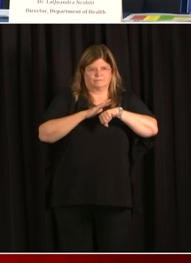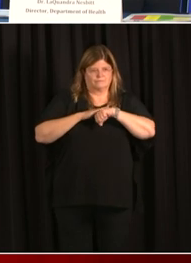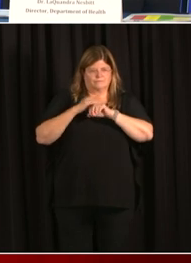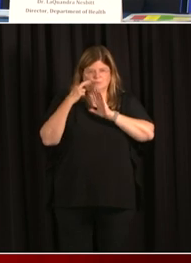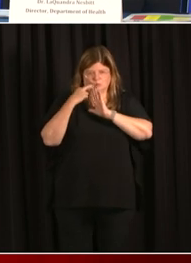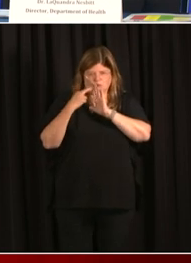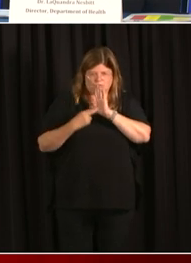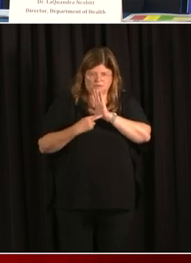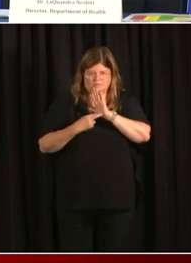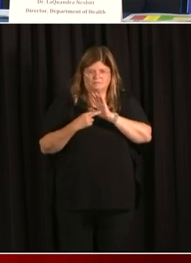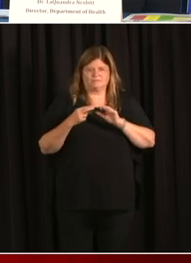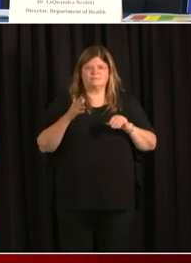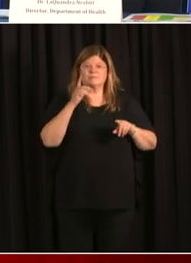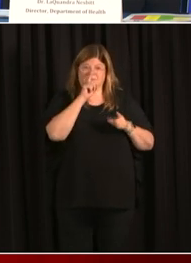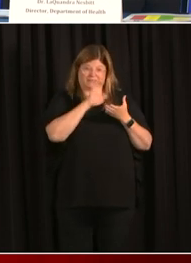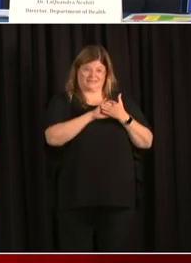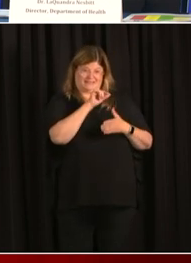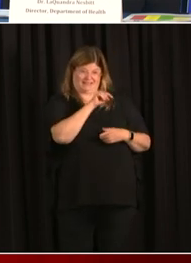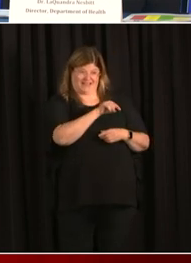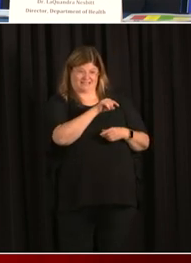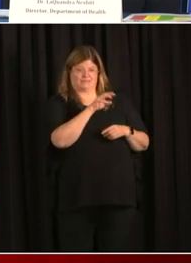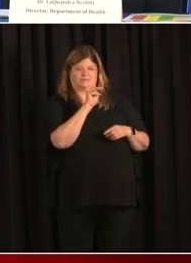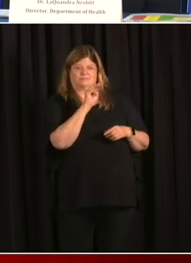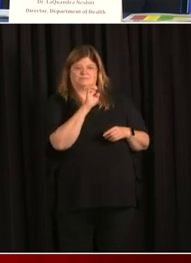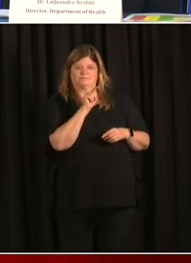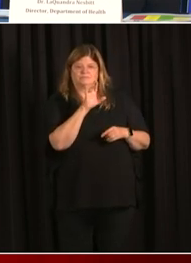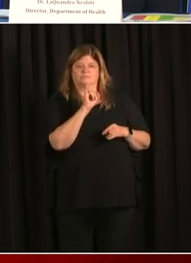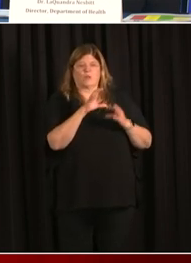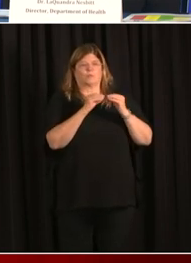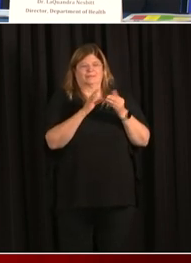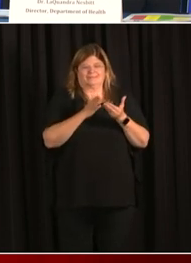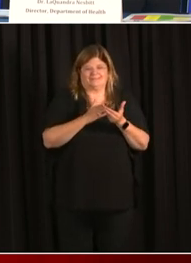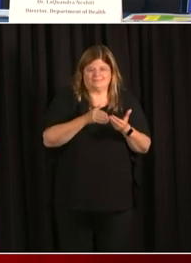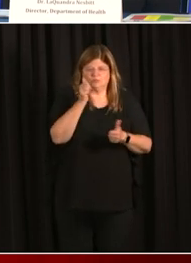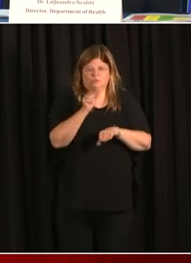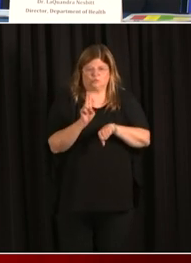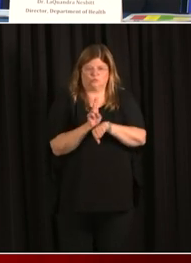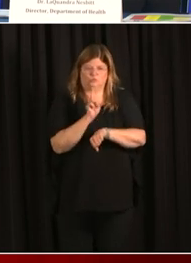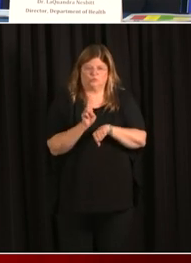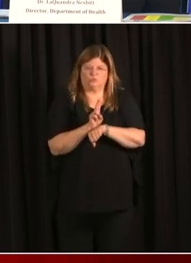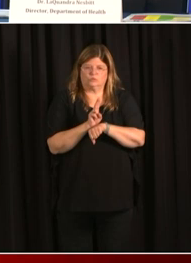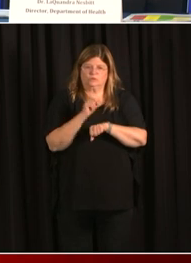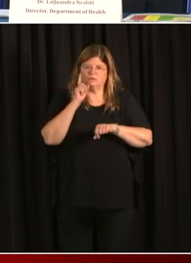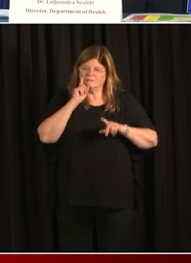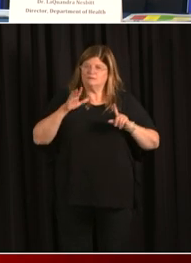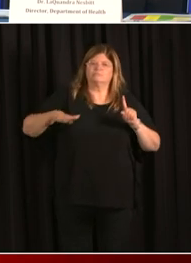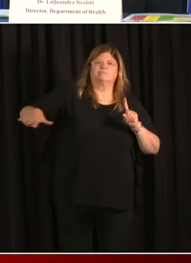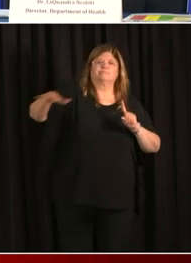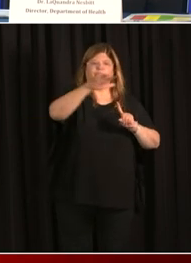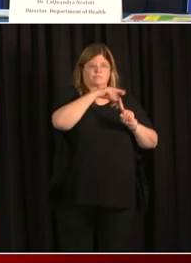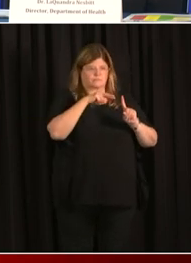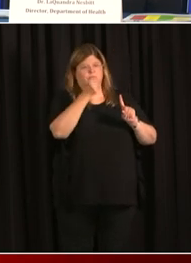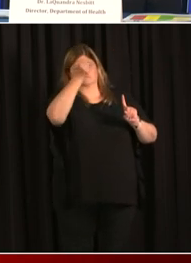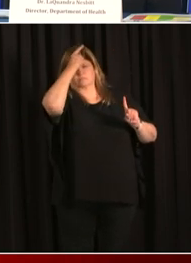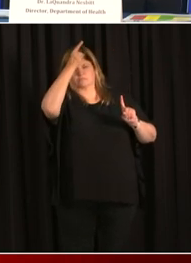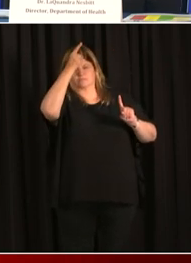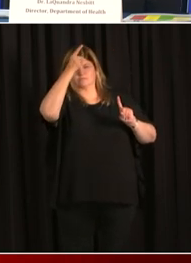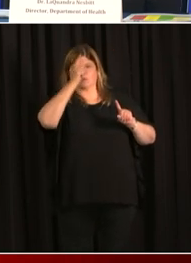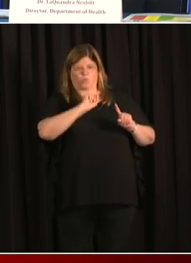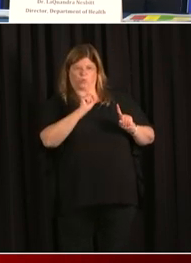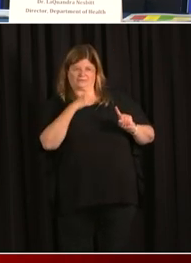We believe that this metric is far easier and useful for the public to be able to follow along